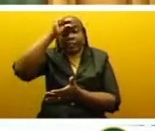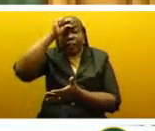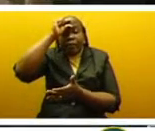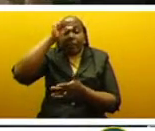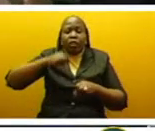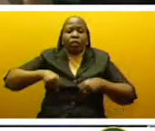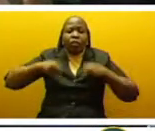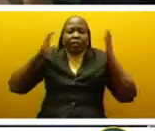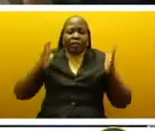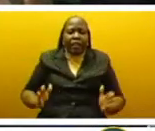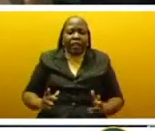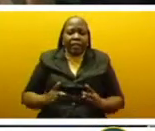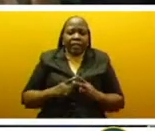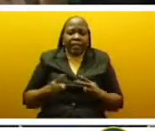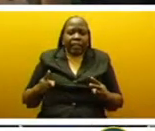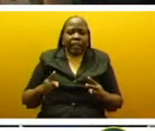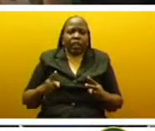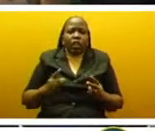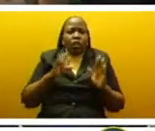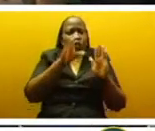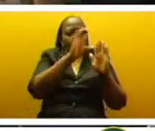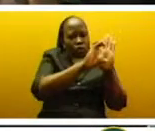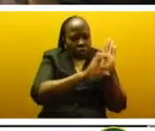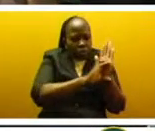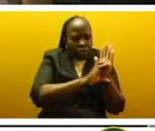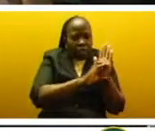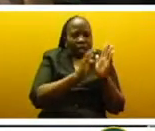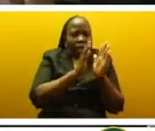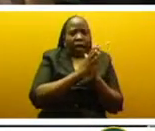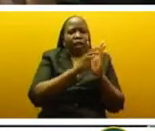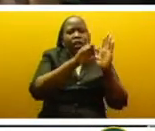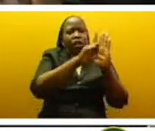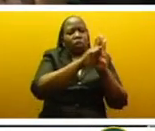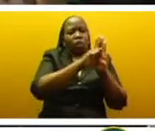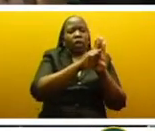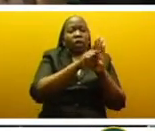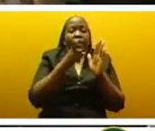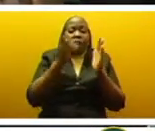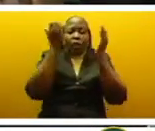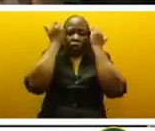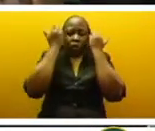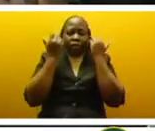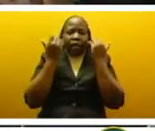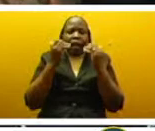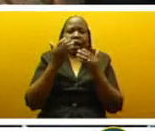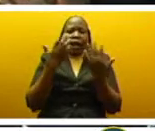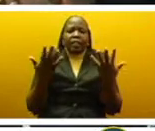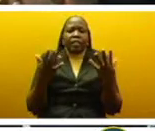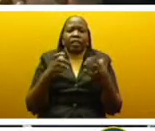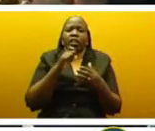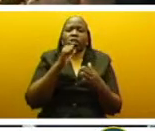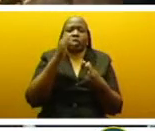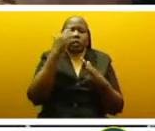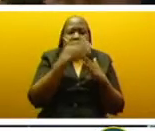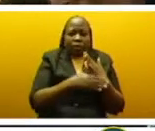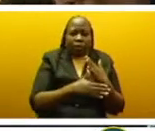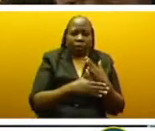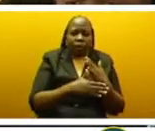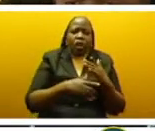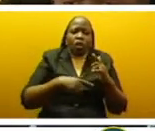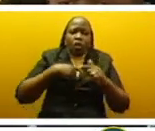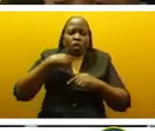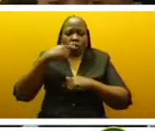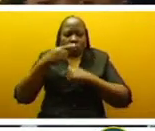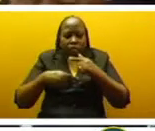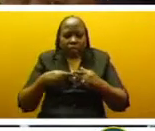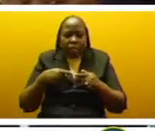Constitution and the rule of law, the court's hands are not shackled by procedural niceties. This